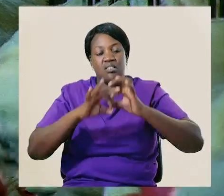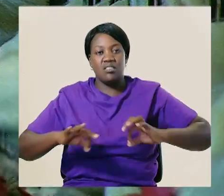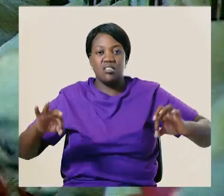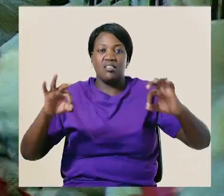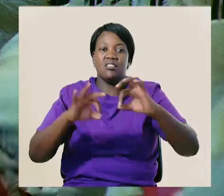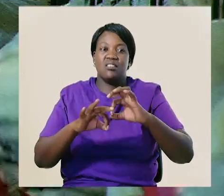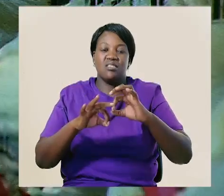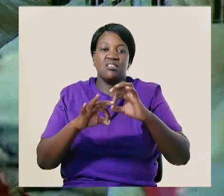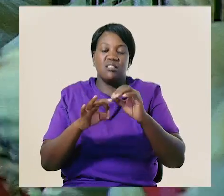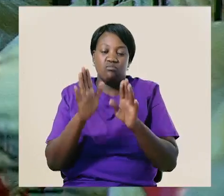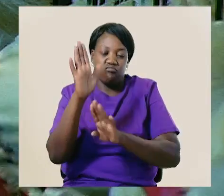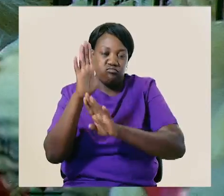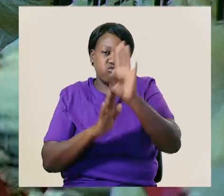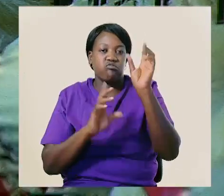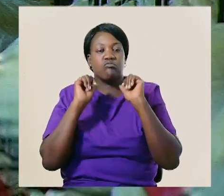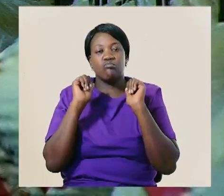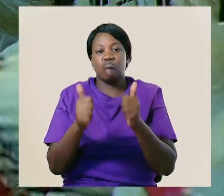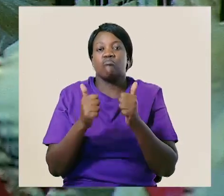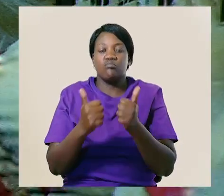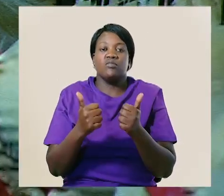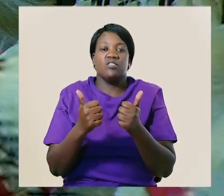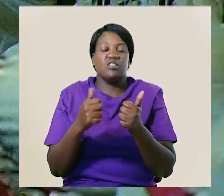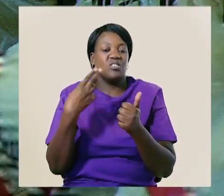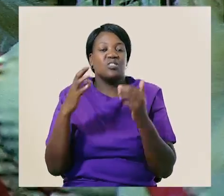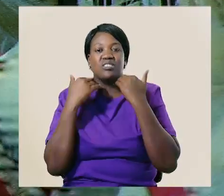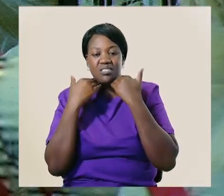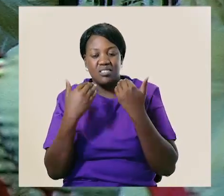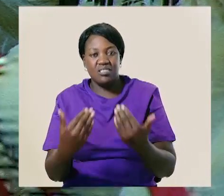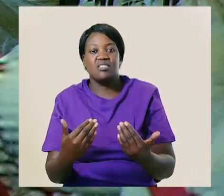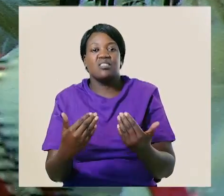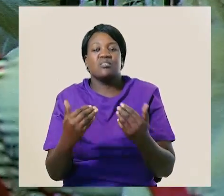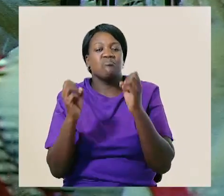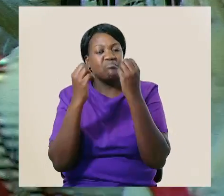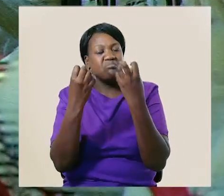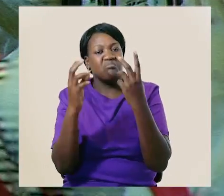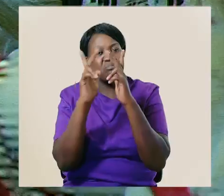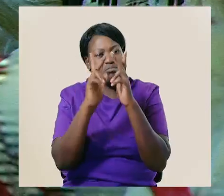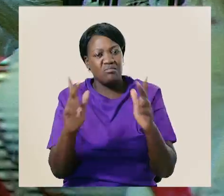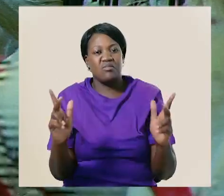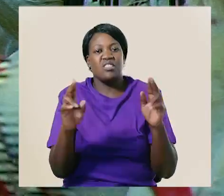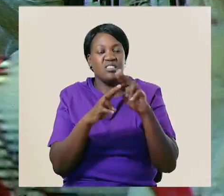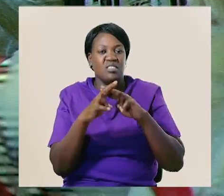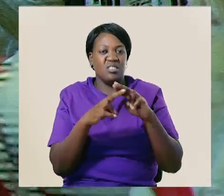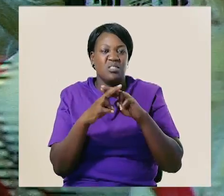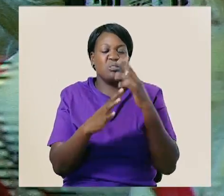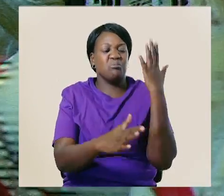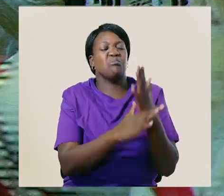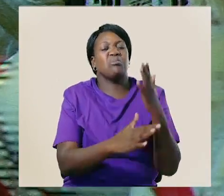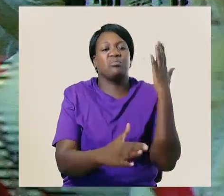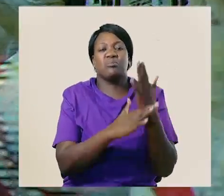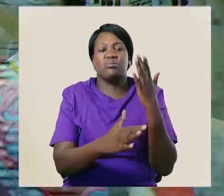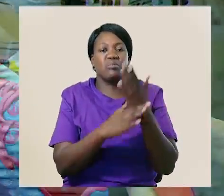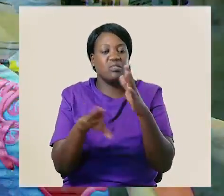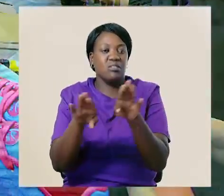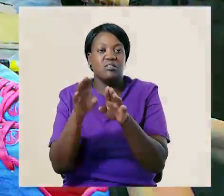become more efficient so that it is no longer necessary for the majority of people to use their own labor to produce